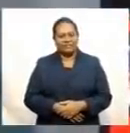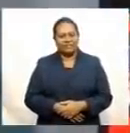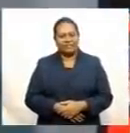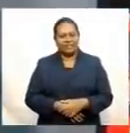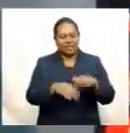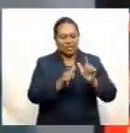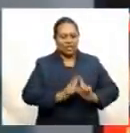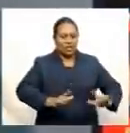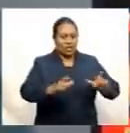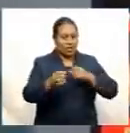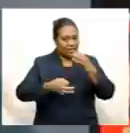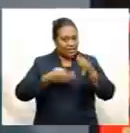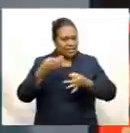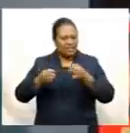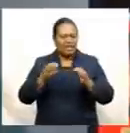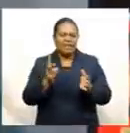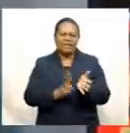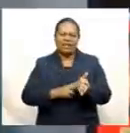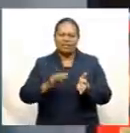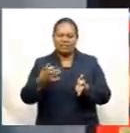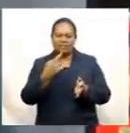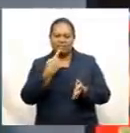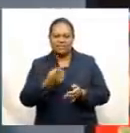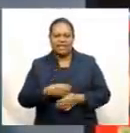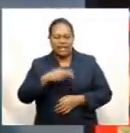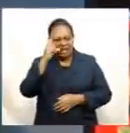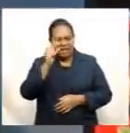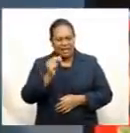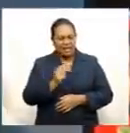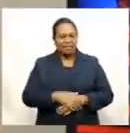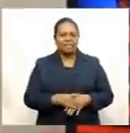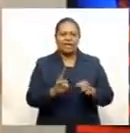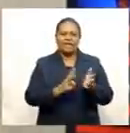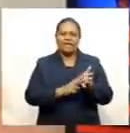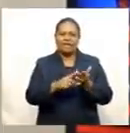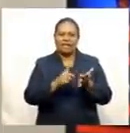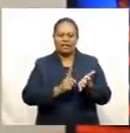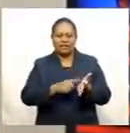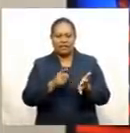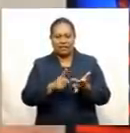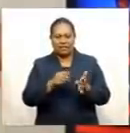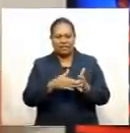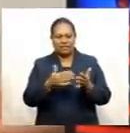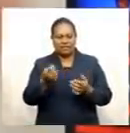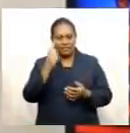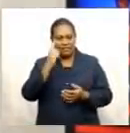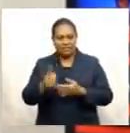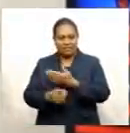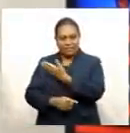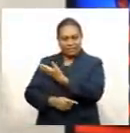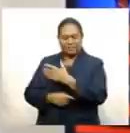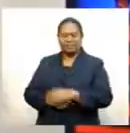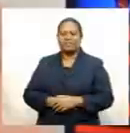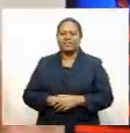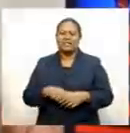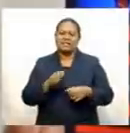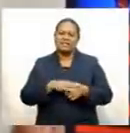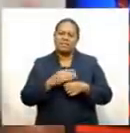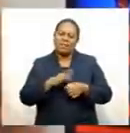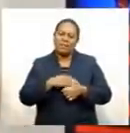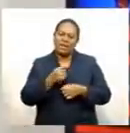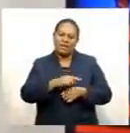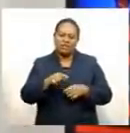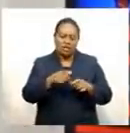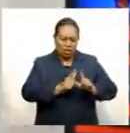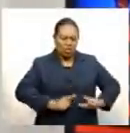Local artists William and Navoka, better known by his stage name Villy, and Phil Ndake are also part of the initiative that enables